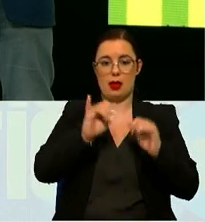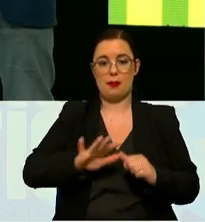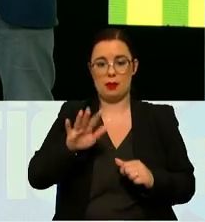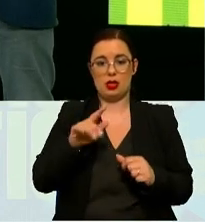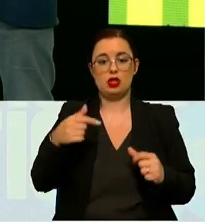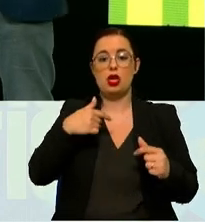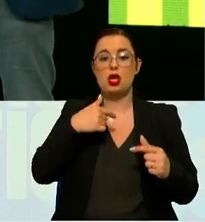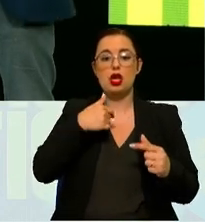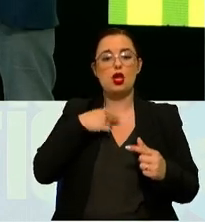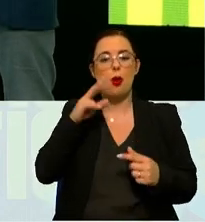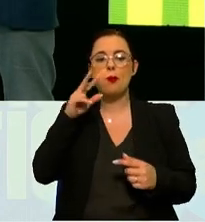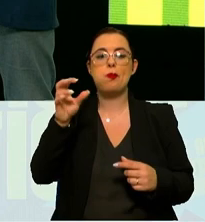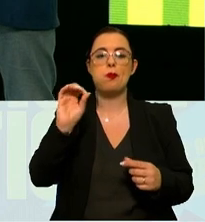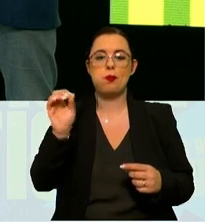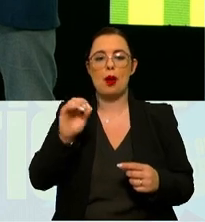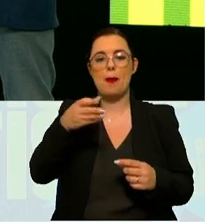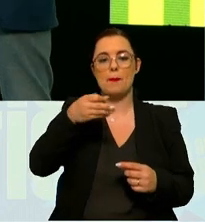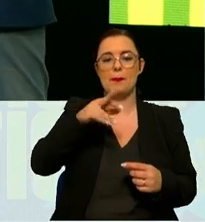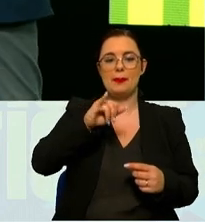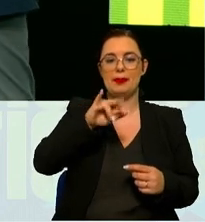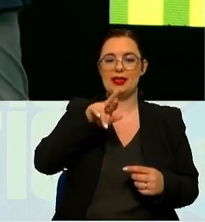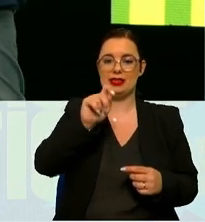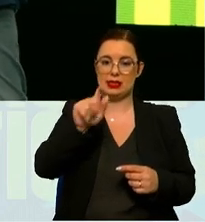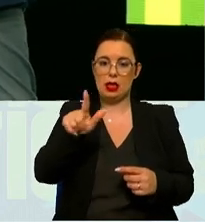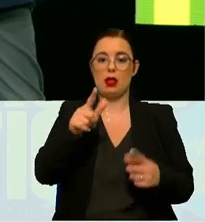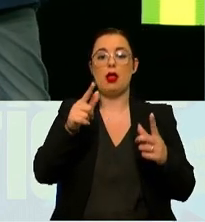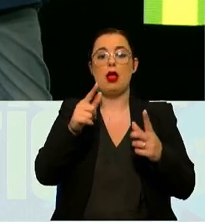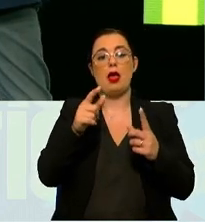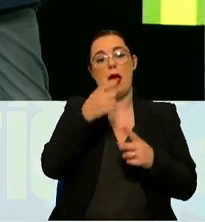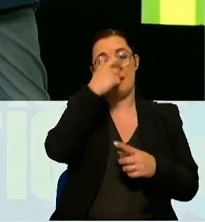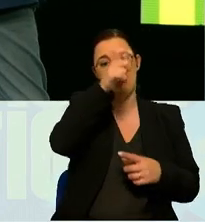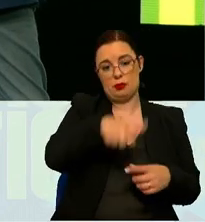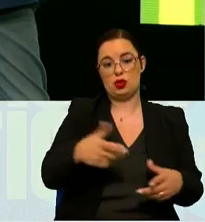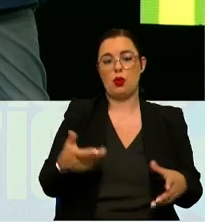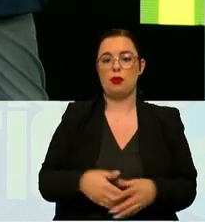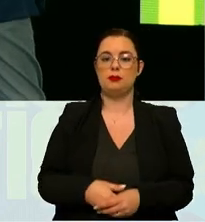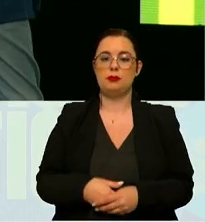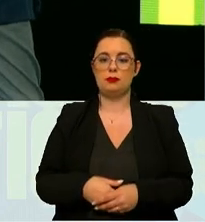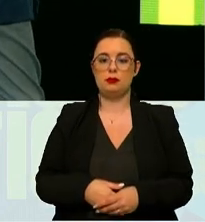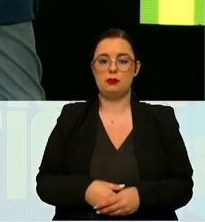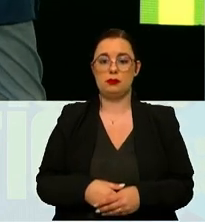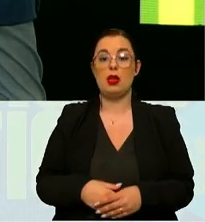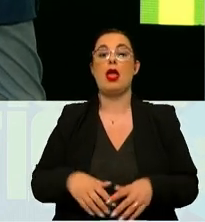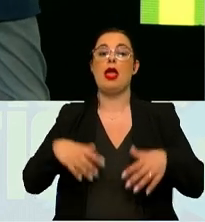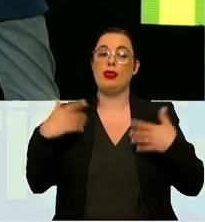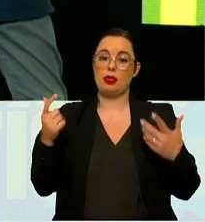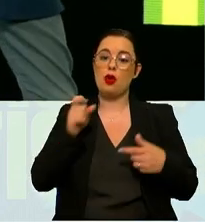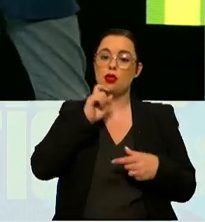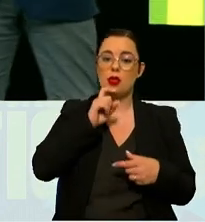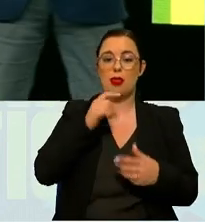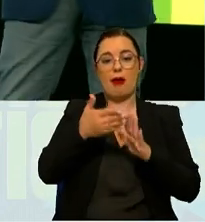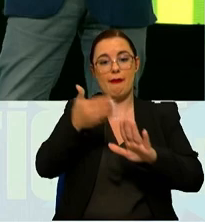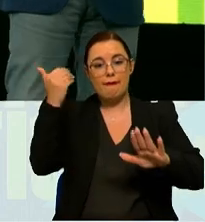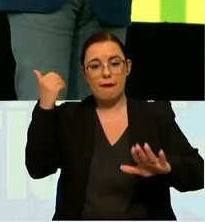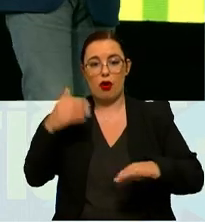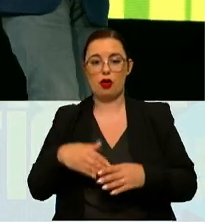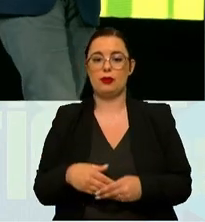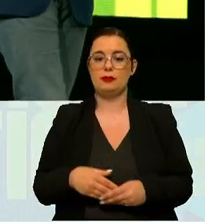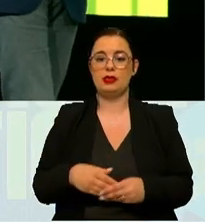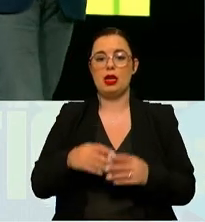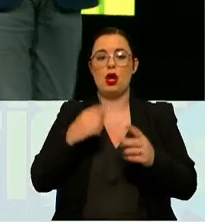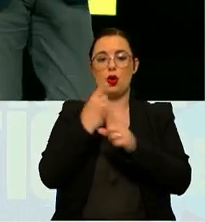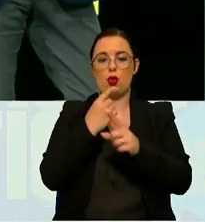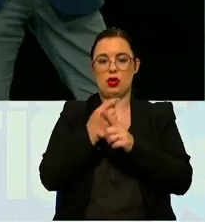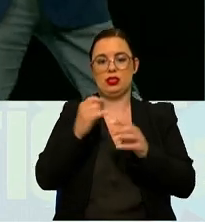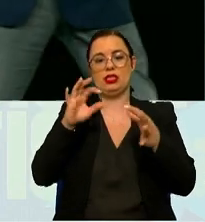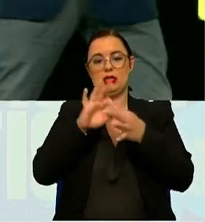is not identifying a set of pixels, but knowing that this is a person, then that is able to remove an unwanted element from an